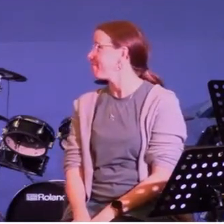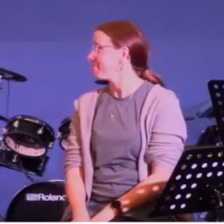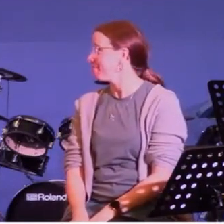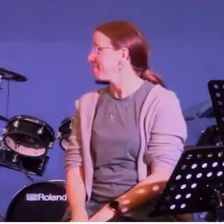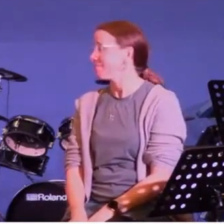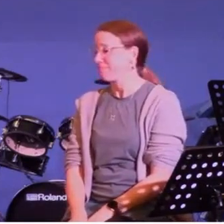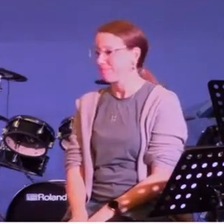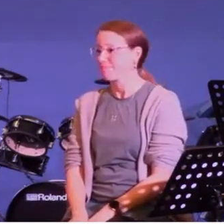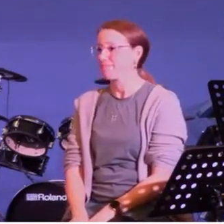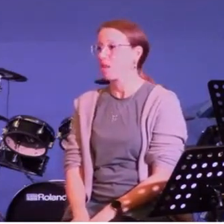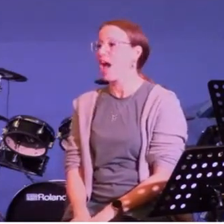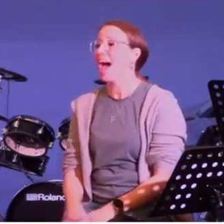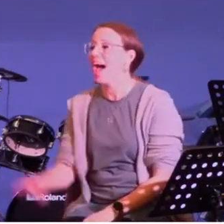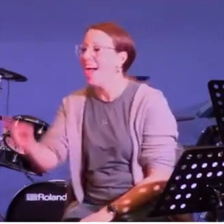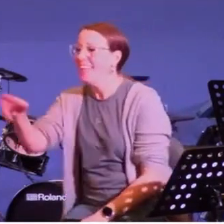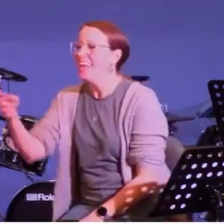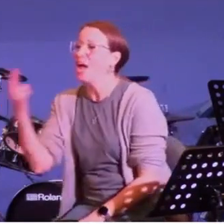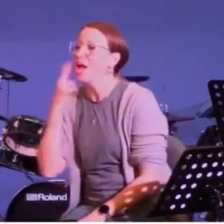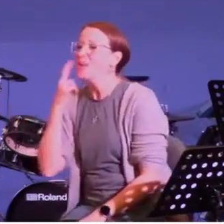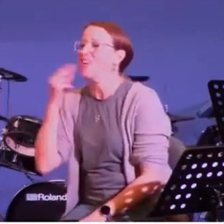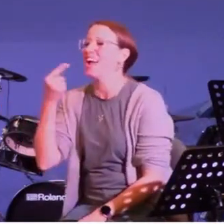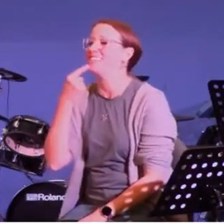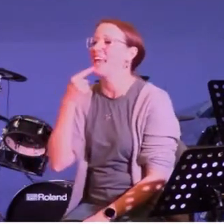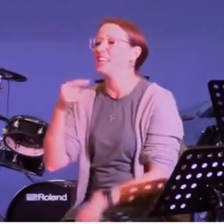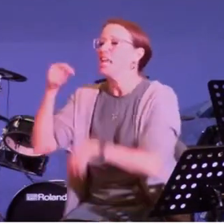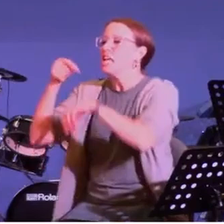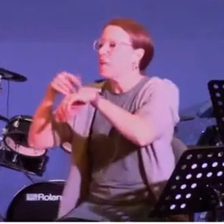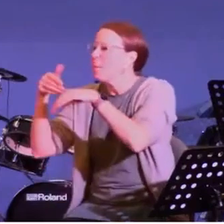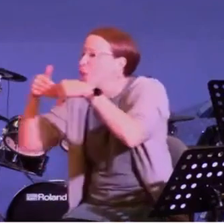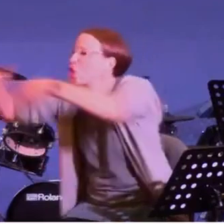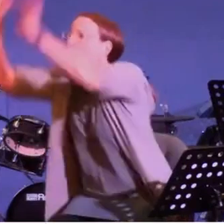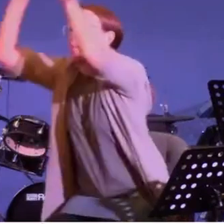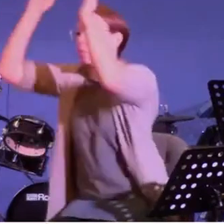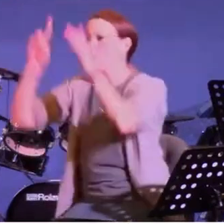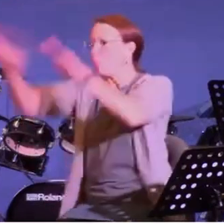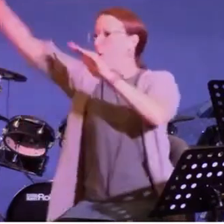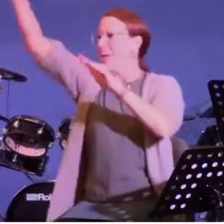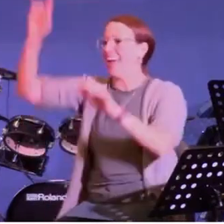Russ says it's time for you to go. All right, man.